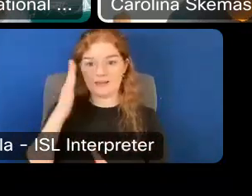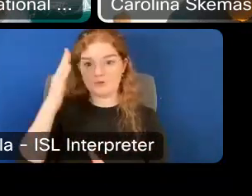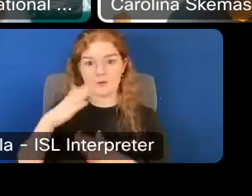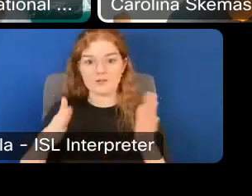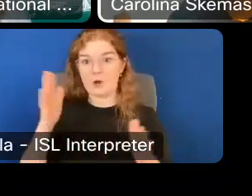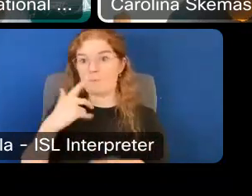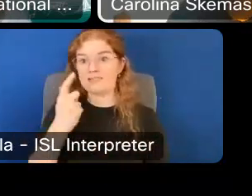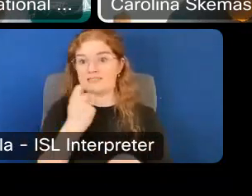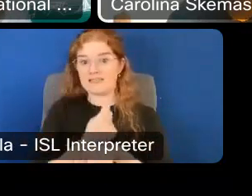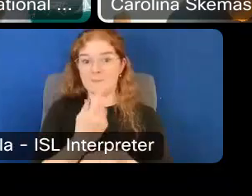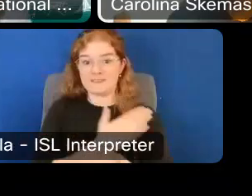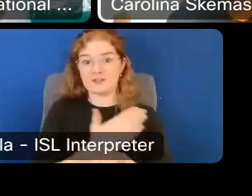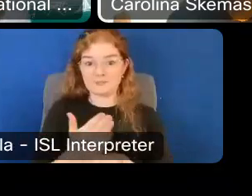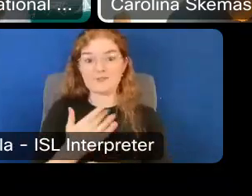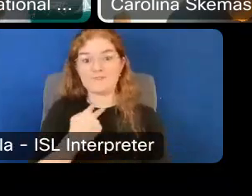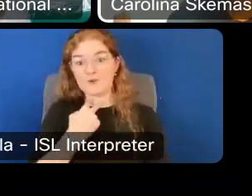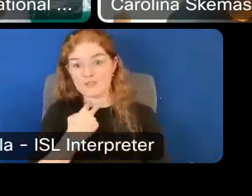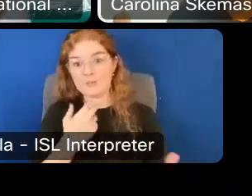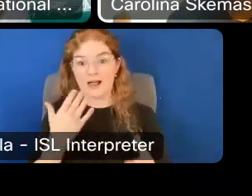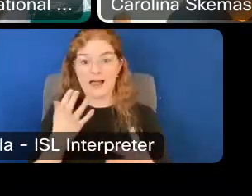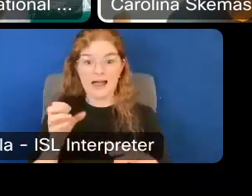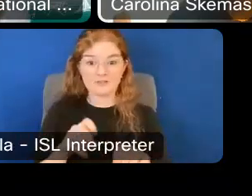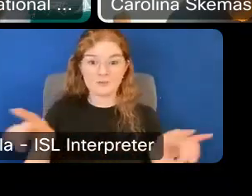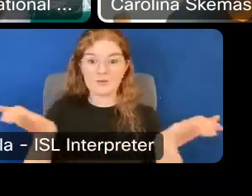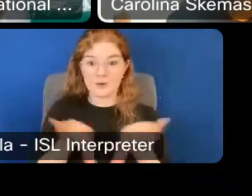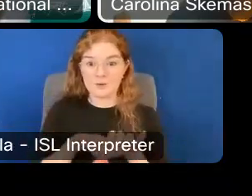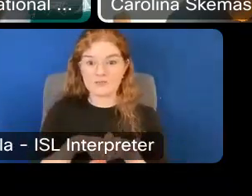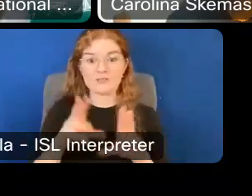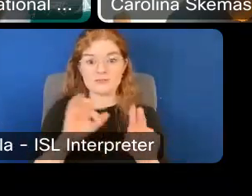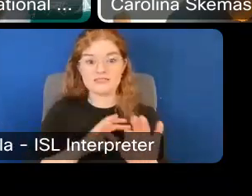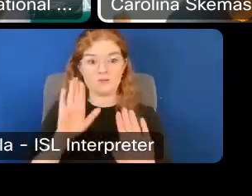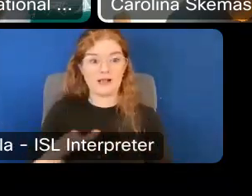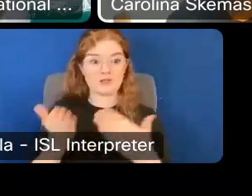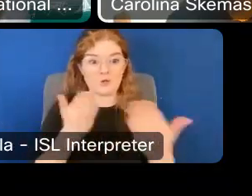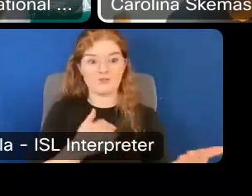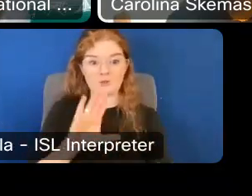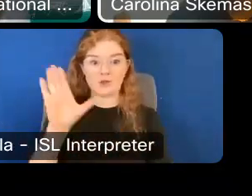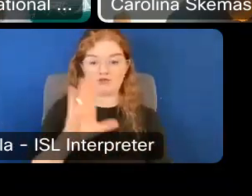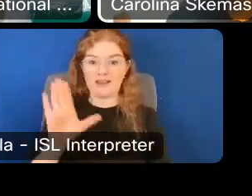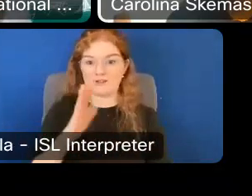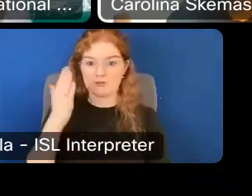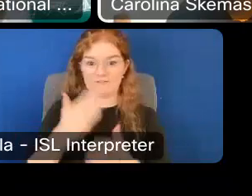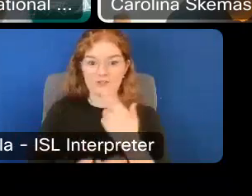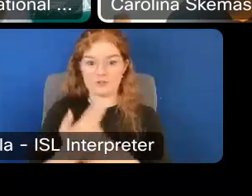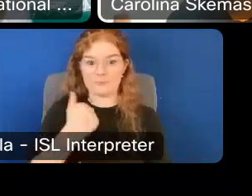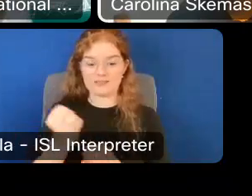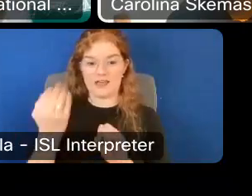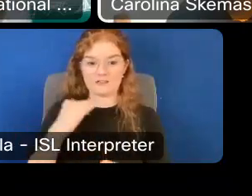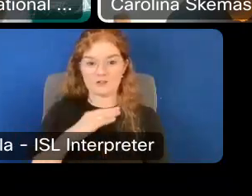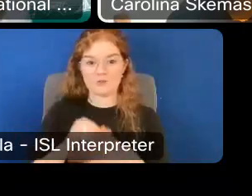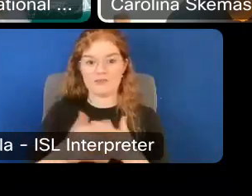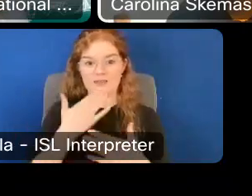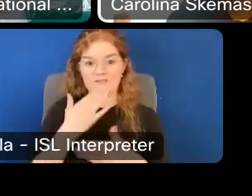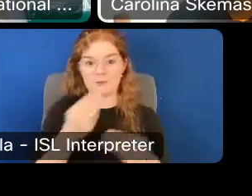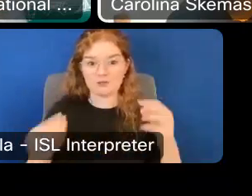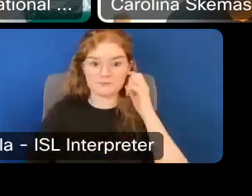very close to time now. So unfortunately, we'll have to draw to a close, and I will hand you over to Lorraine, who will finish up our slides for today. Thanks